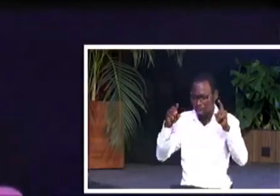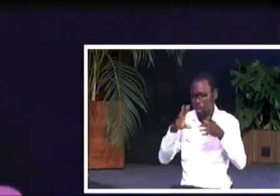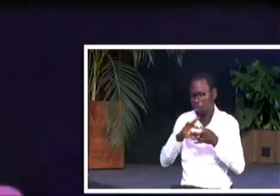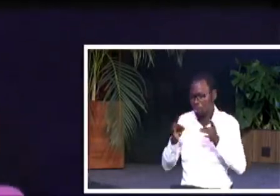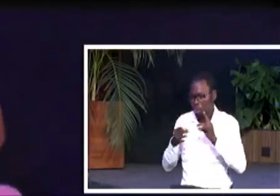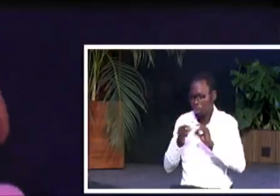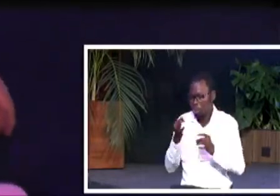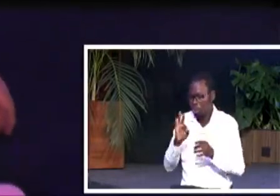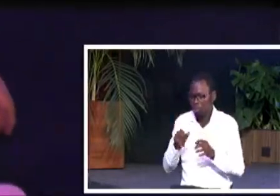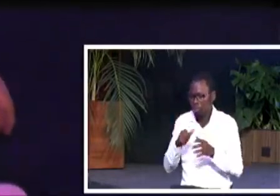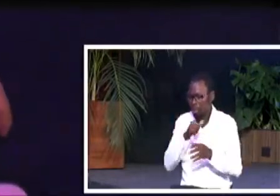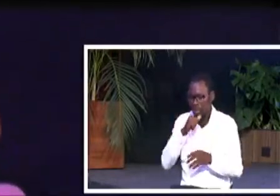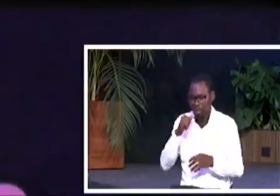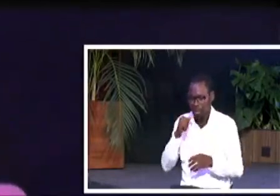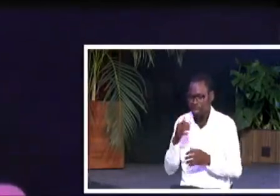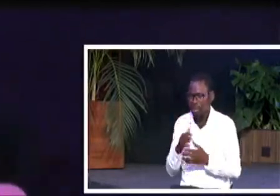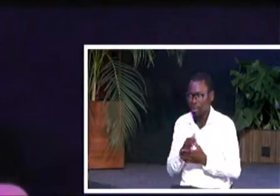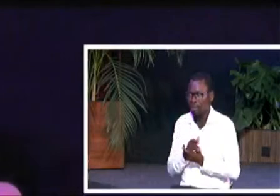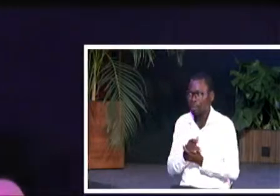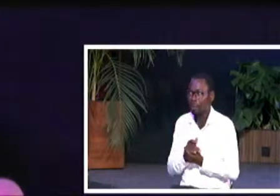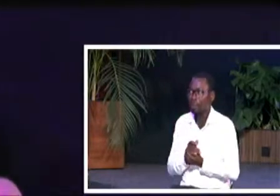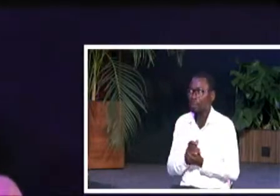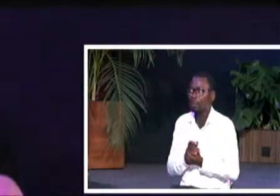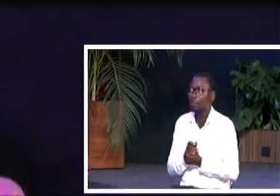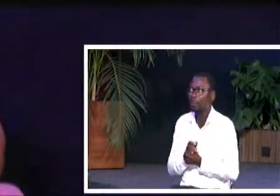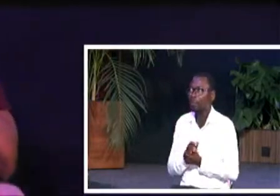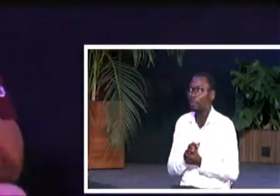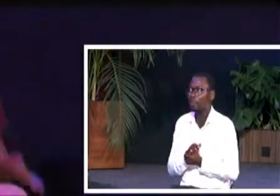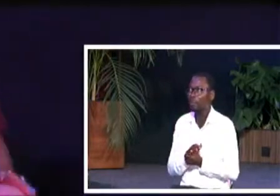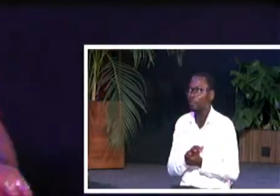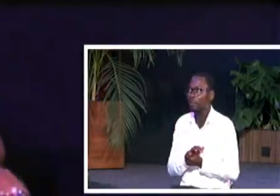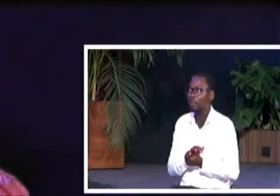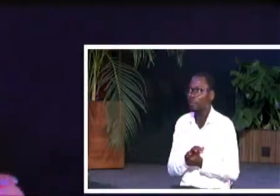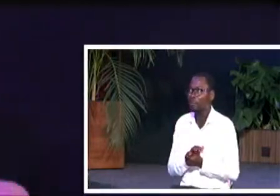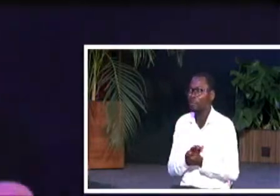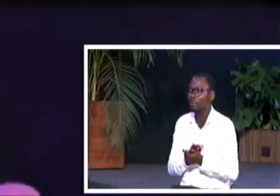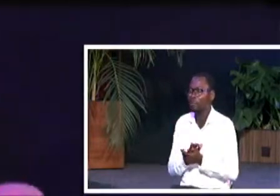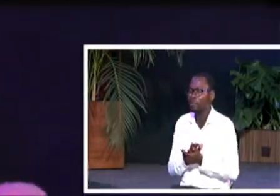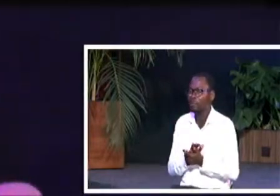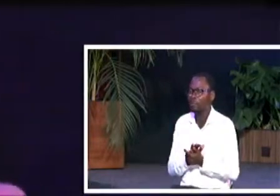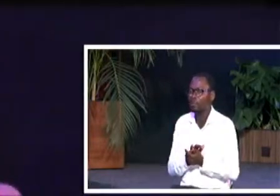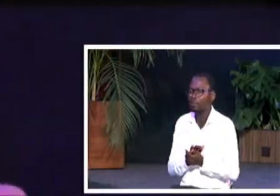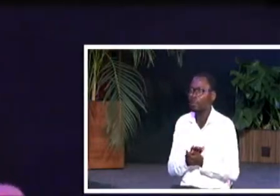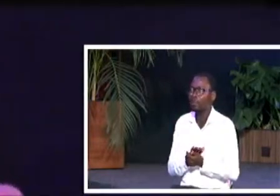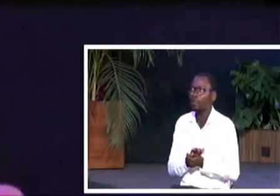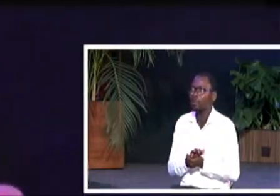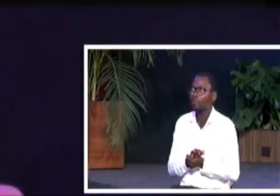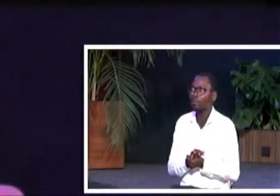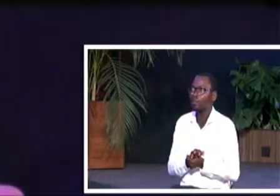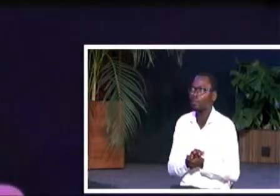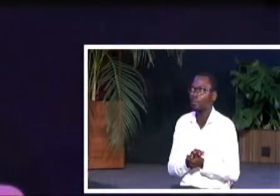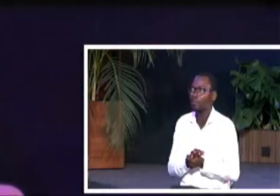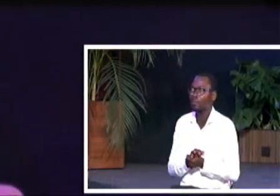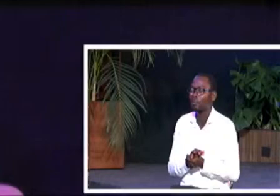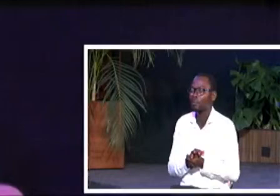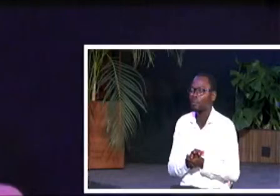success stories. That's why you're here. Like you're doing now. Harvard mom. And and you didn't tell us why you are Harvard mom, but I can tell you that